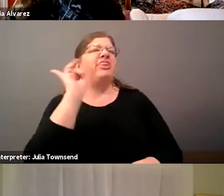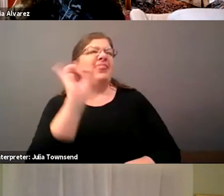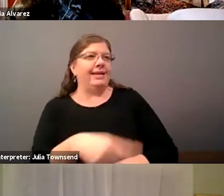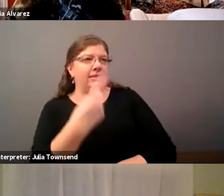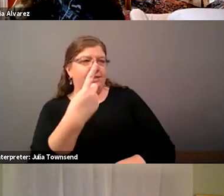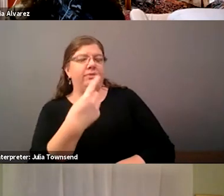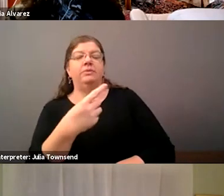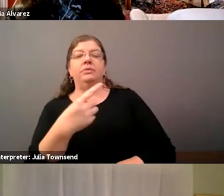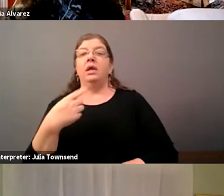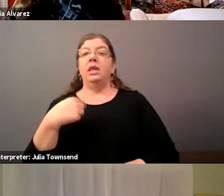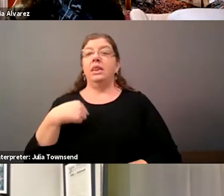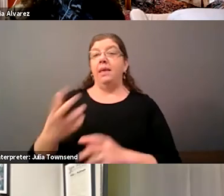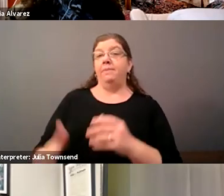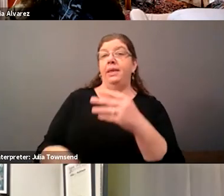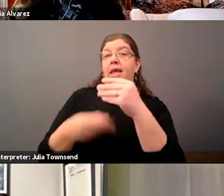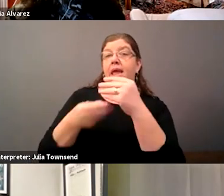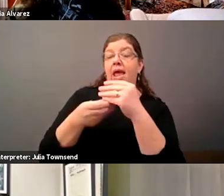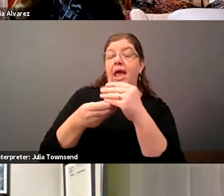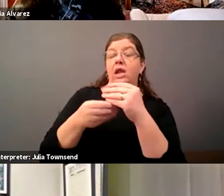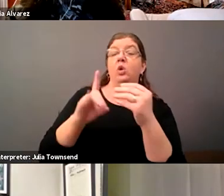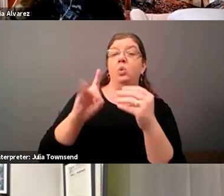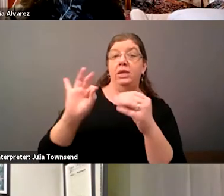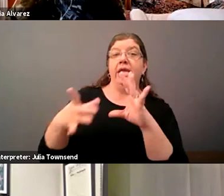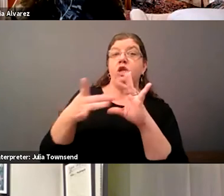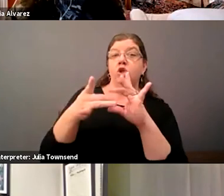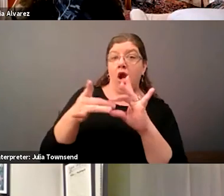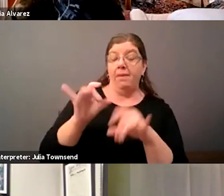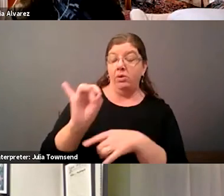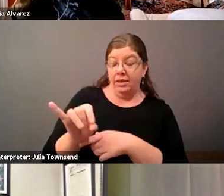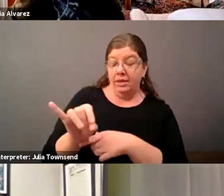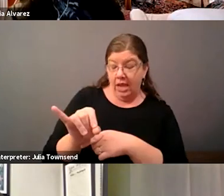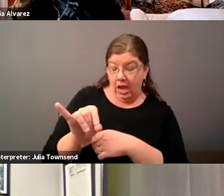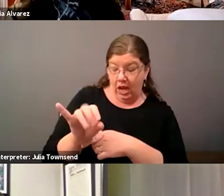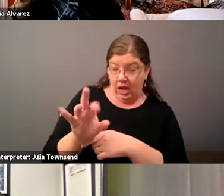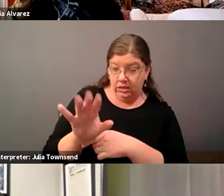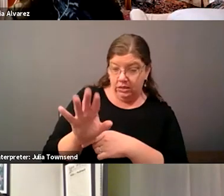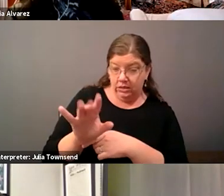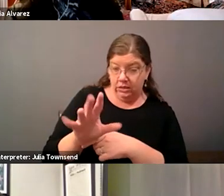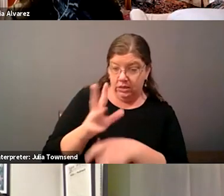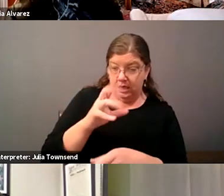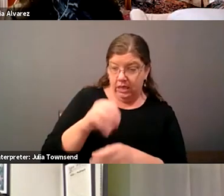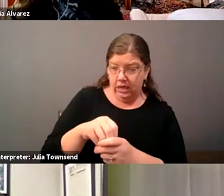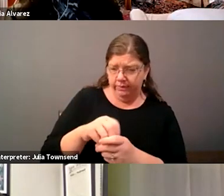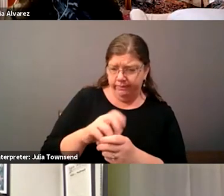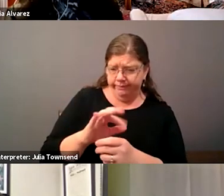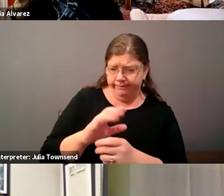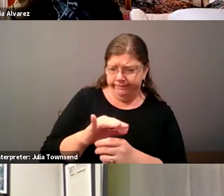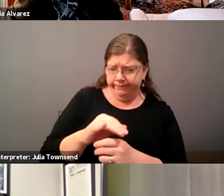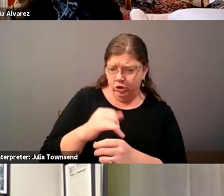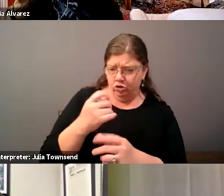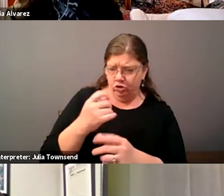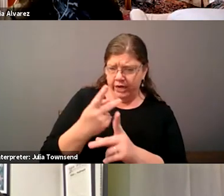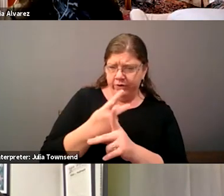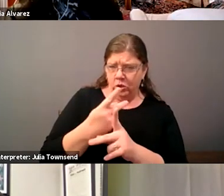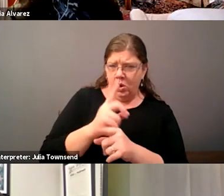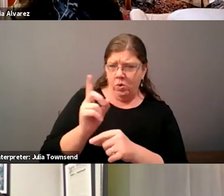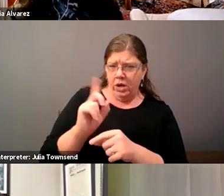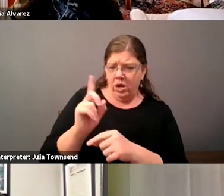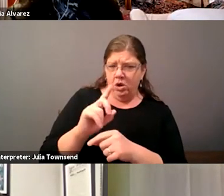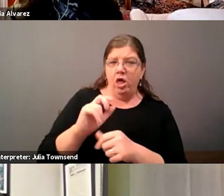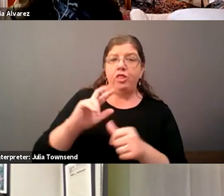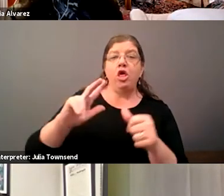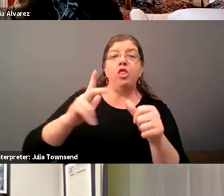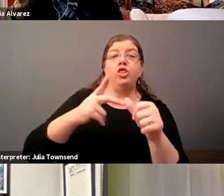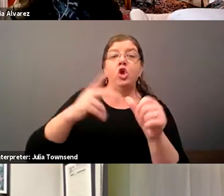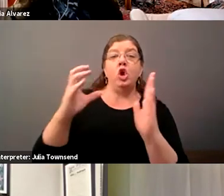just also add it is um we did talk about that in the i'm trying to figure out where in the third